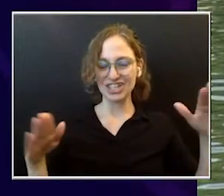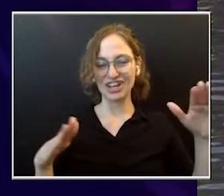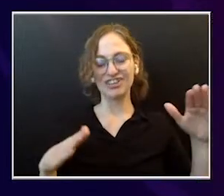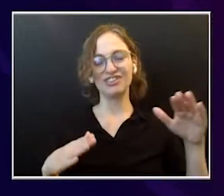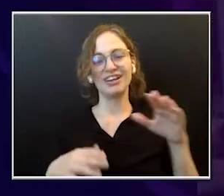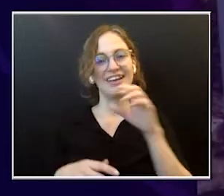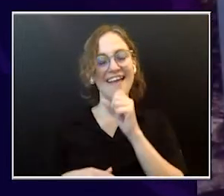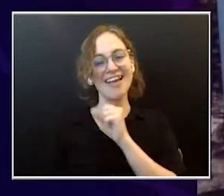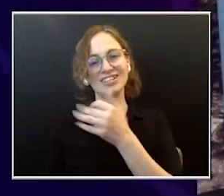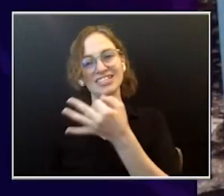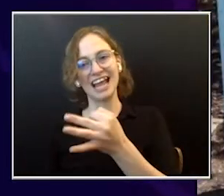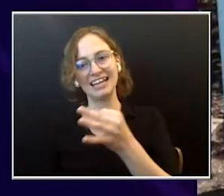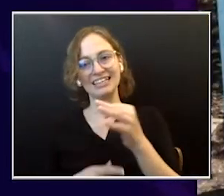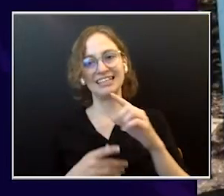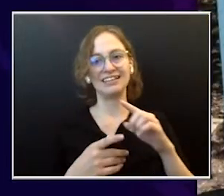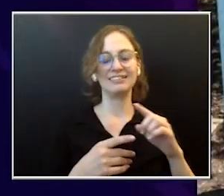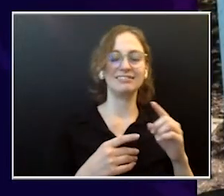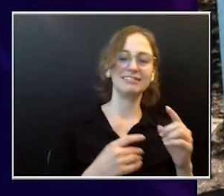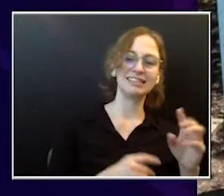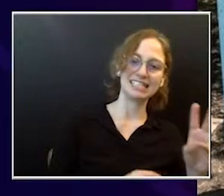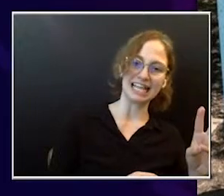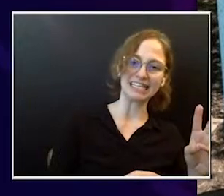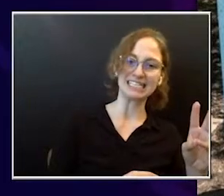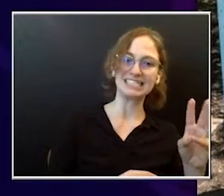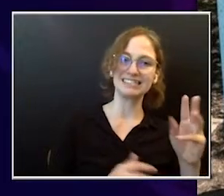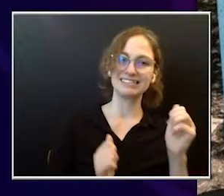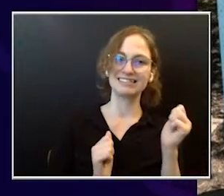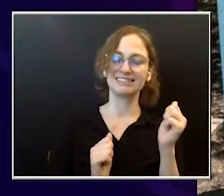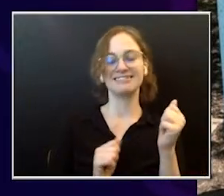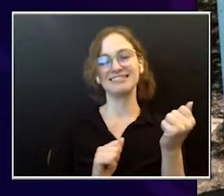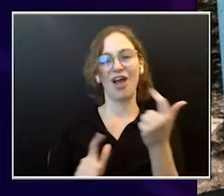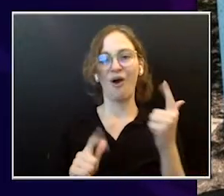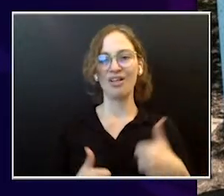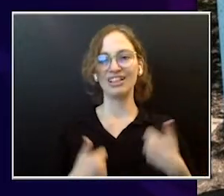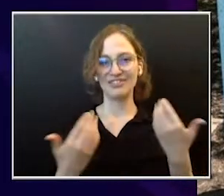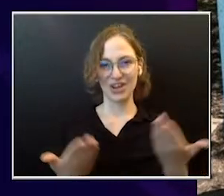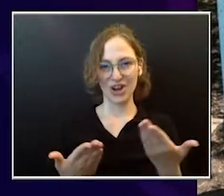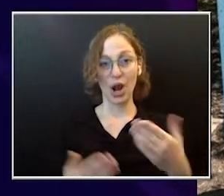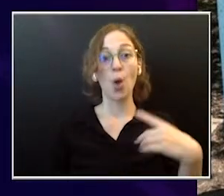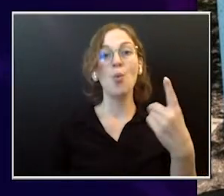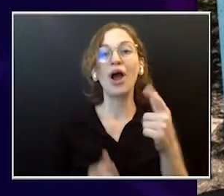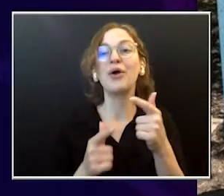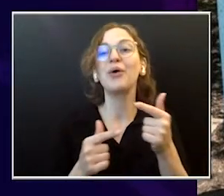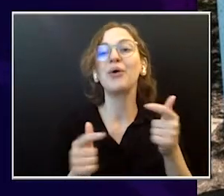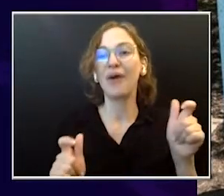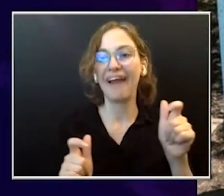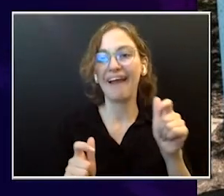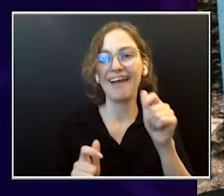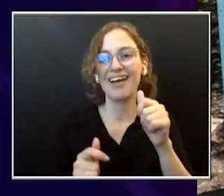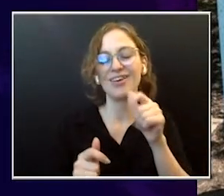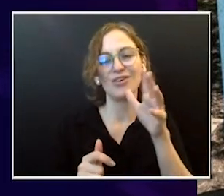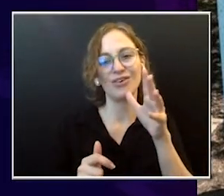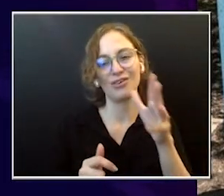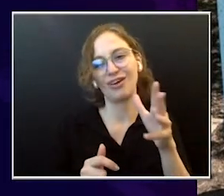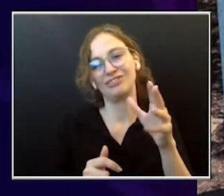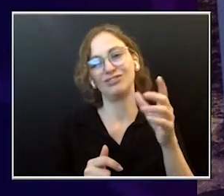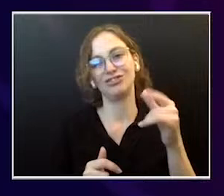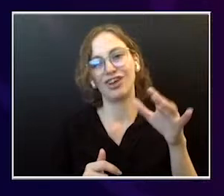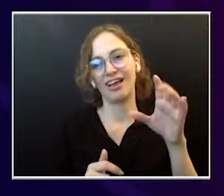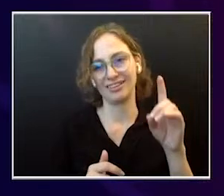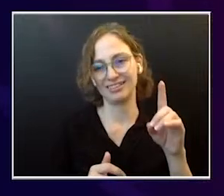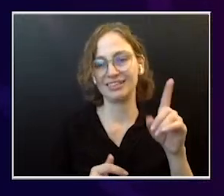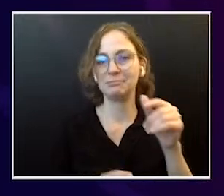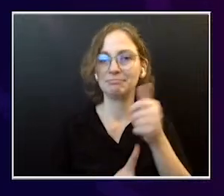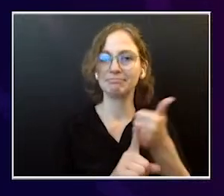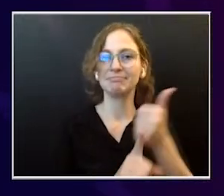to 6, and they all live here. And 1 great-grandchild, and he is 6 weeks old.